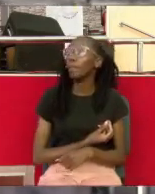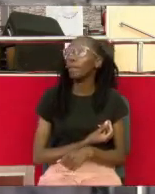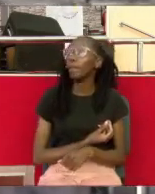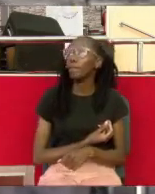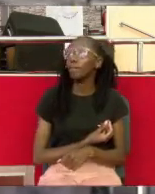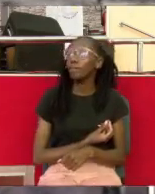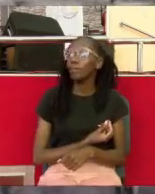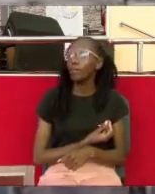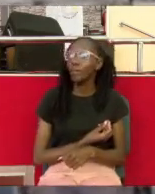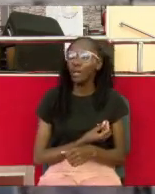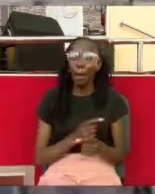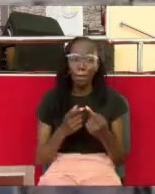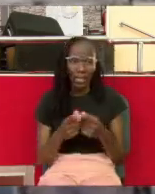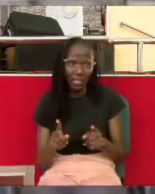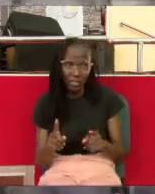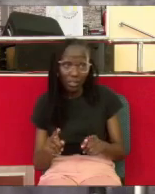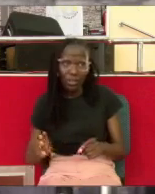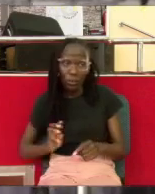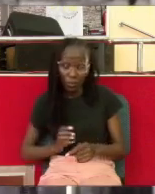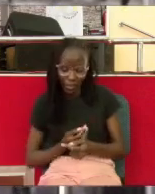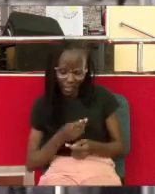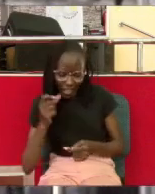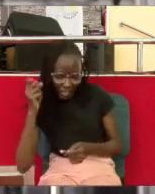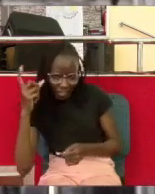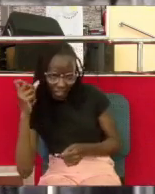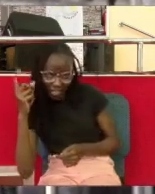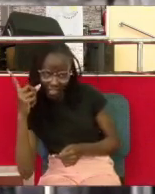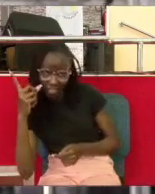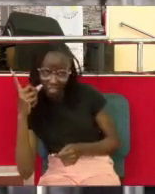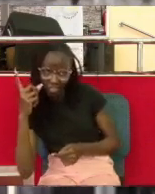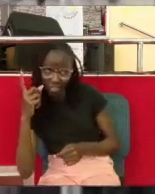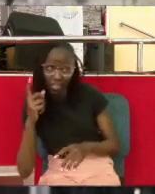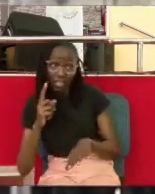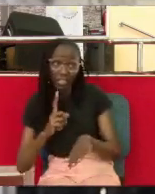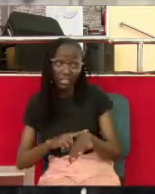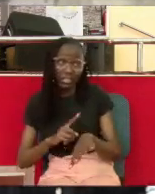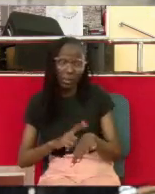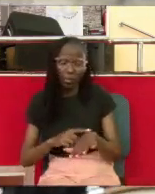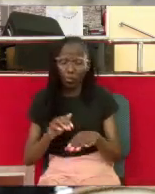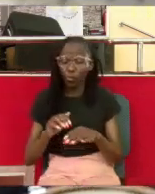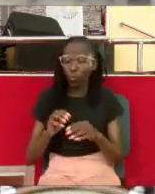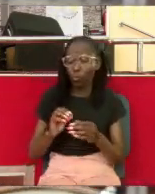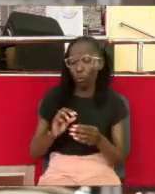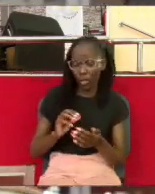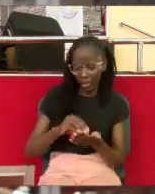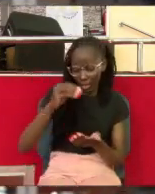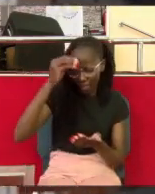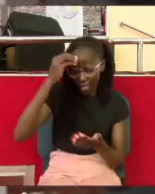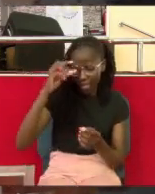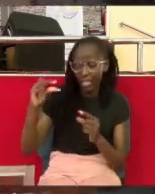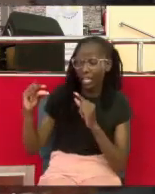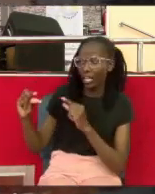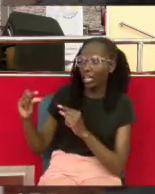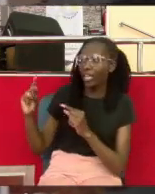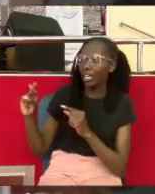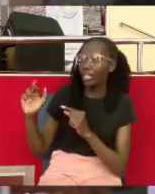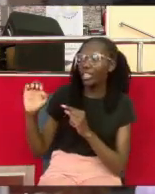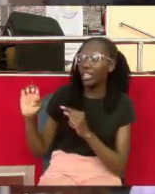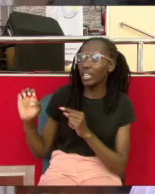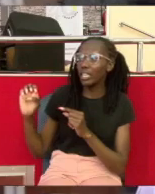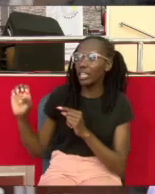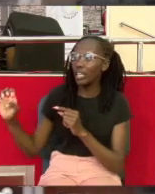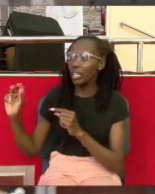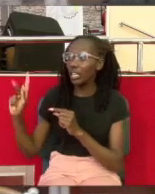But we also understand, when we study the Greek, one word has so